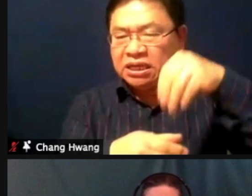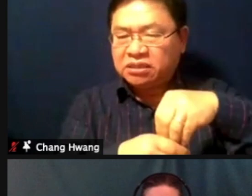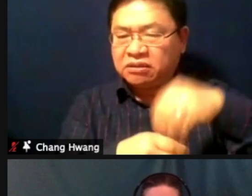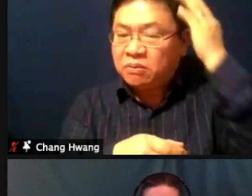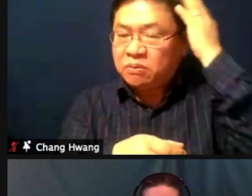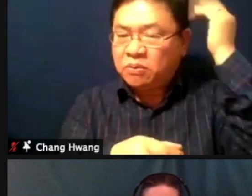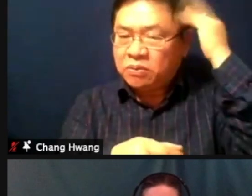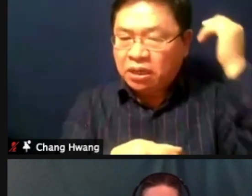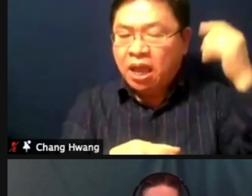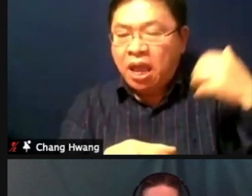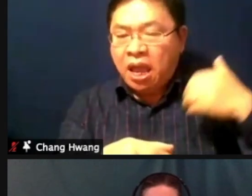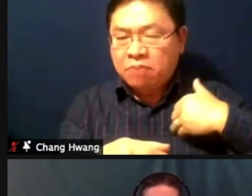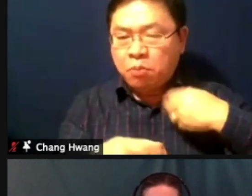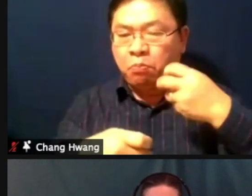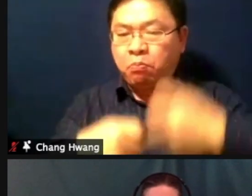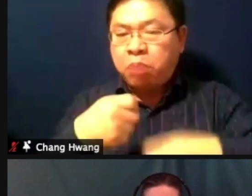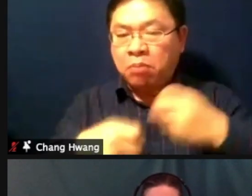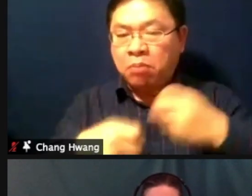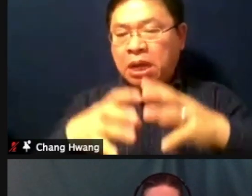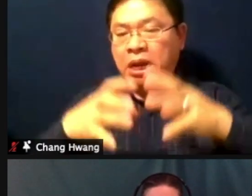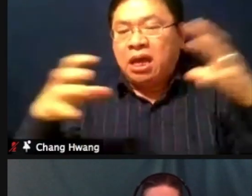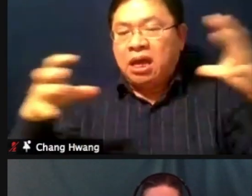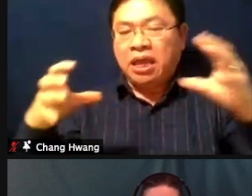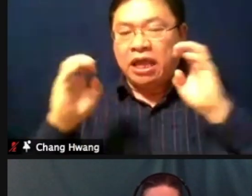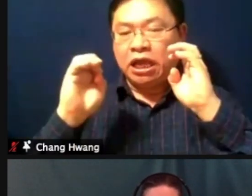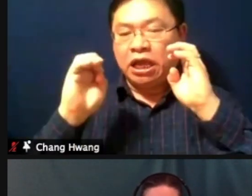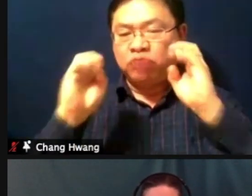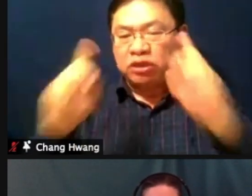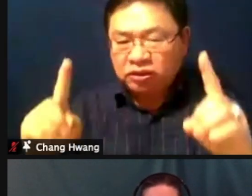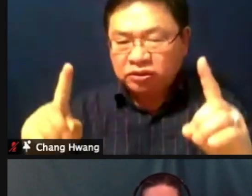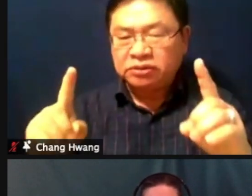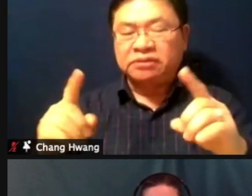with the intention of studying at Gallaudet University, and that is